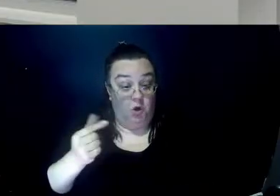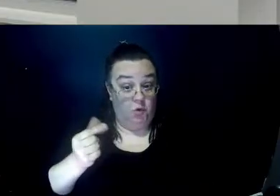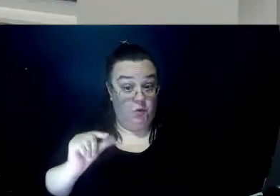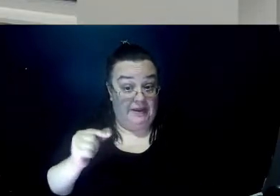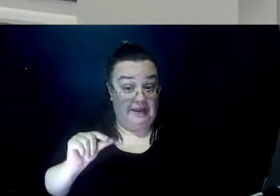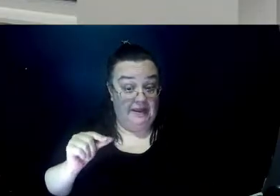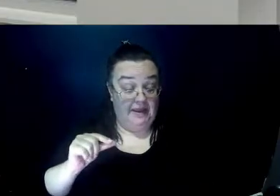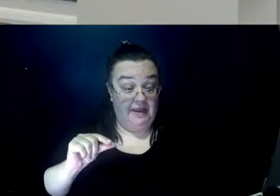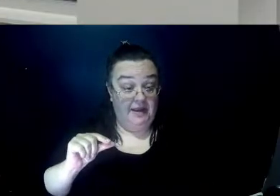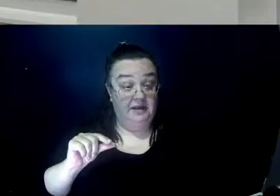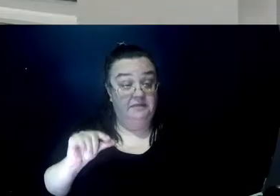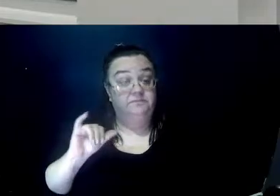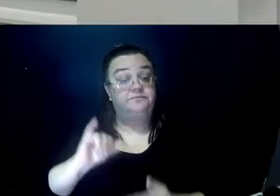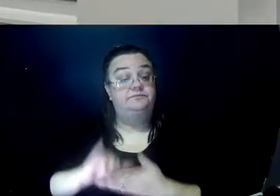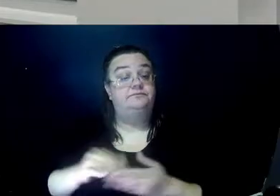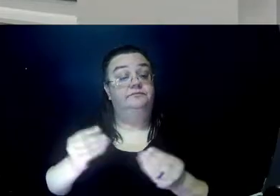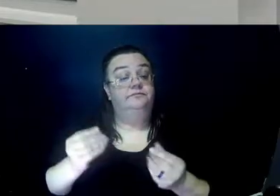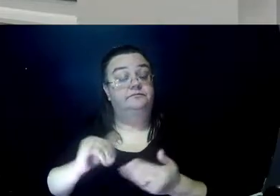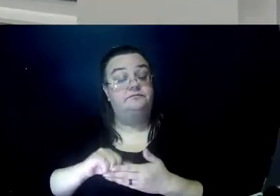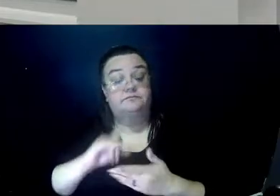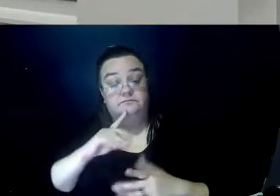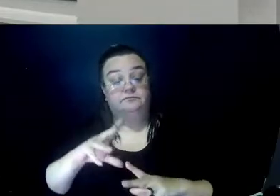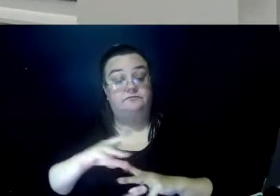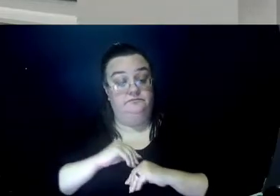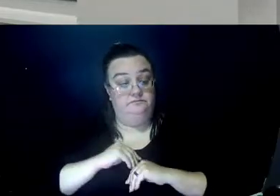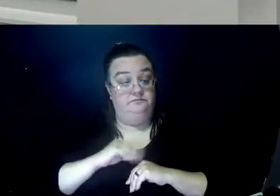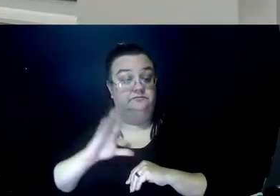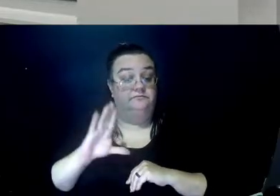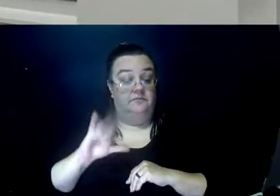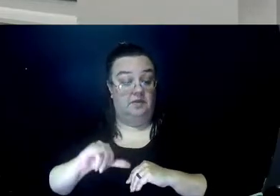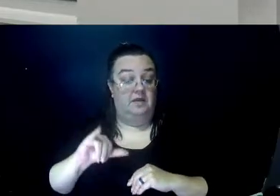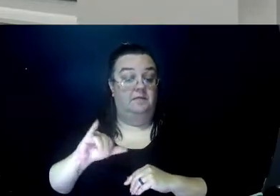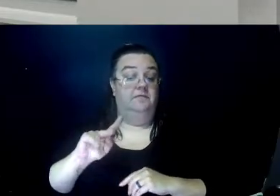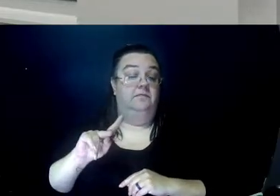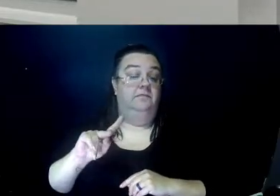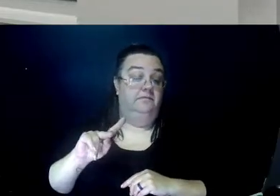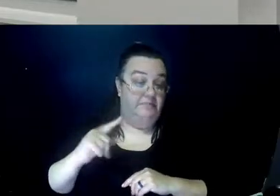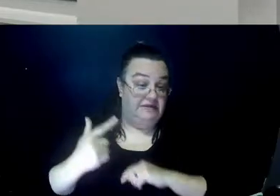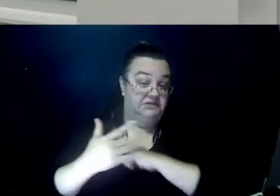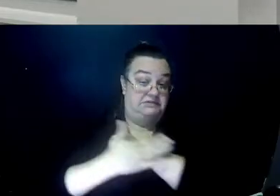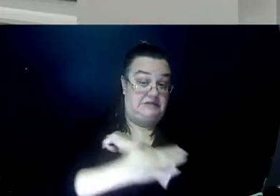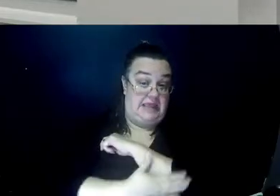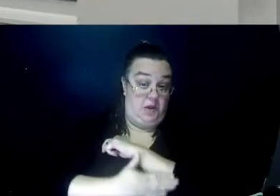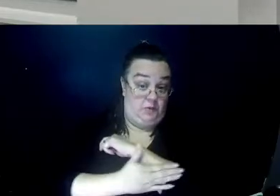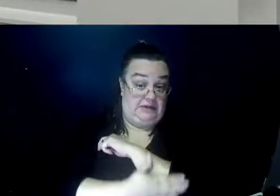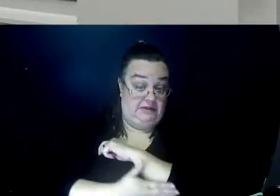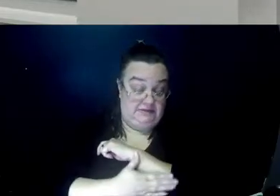are properties that are owned by the Prince George's County.